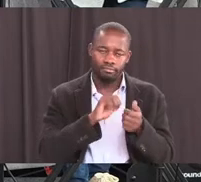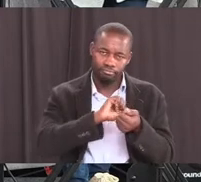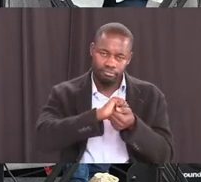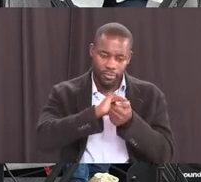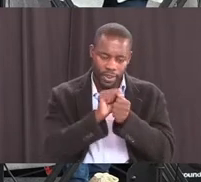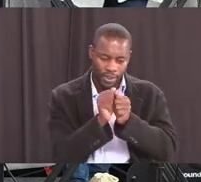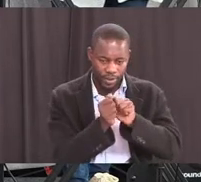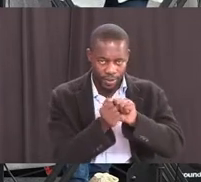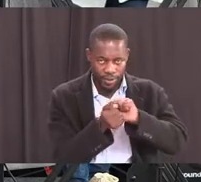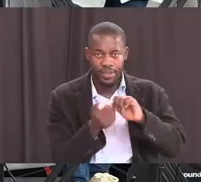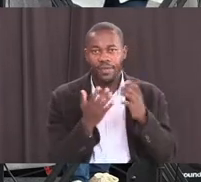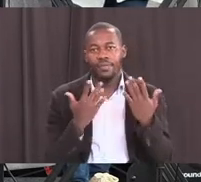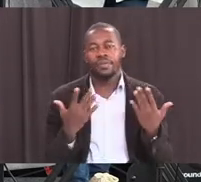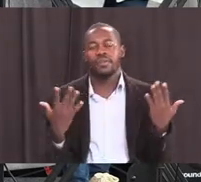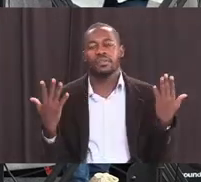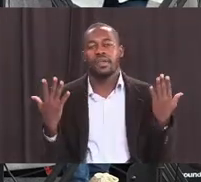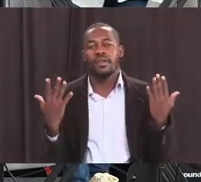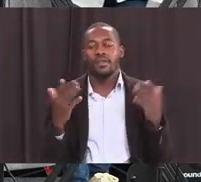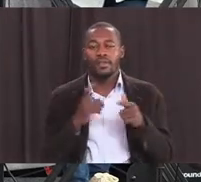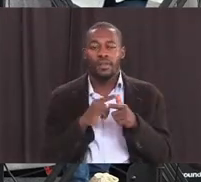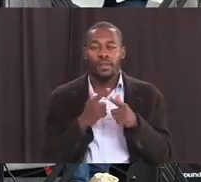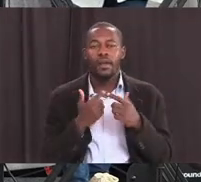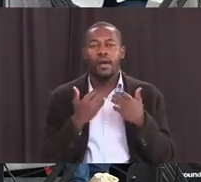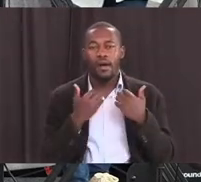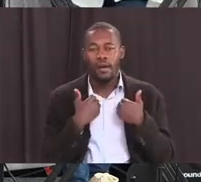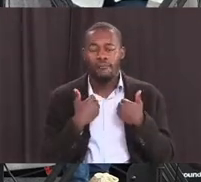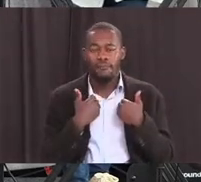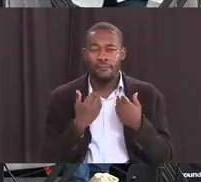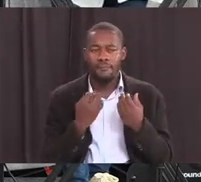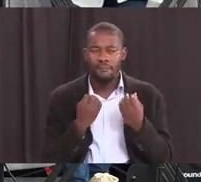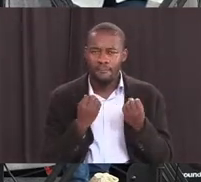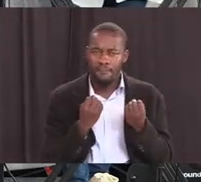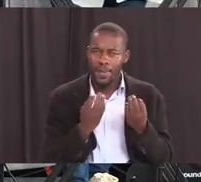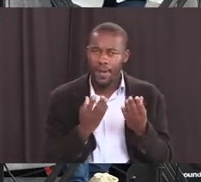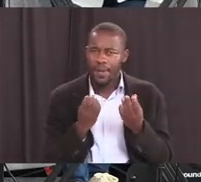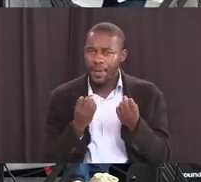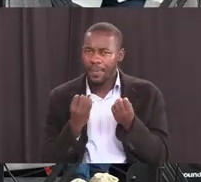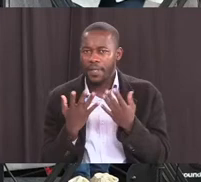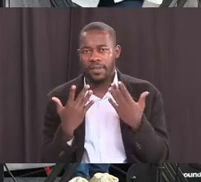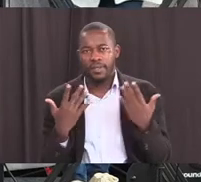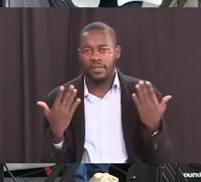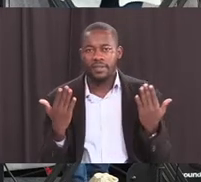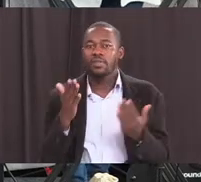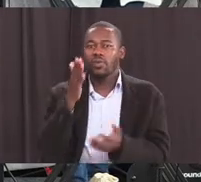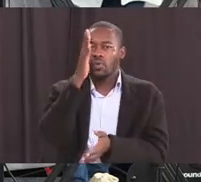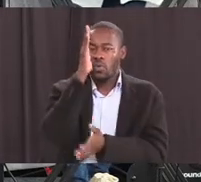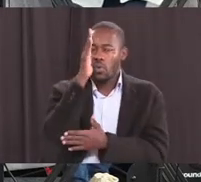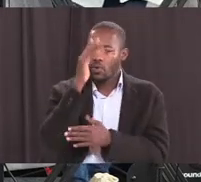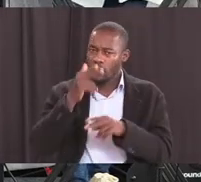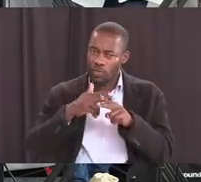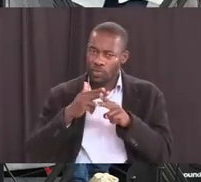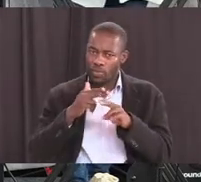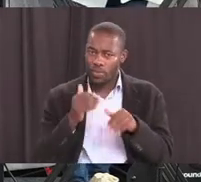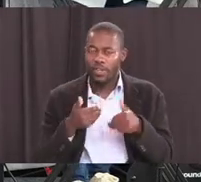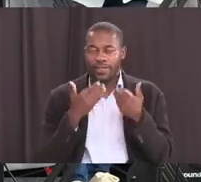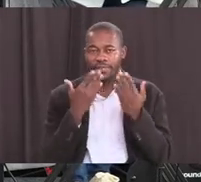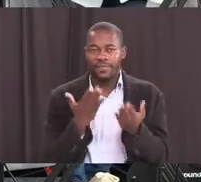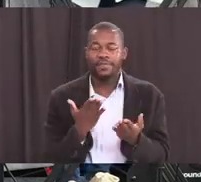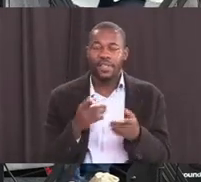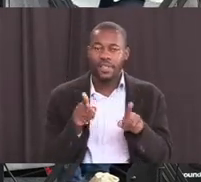actually, you've got something more for me in the future. And I also want to